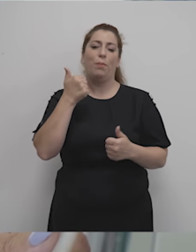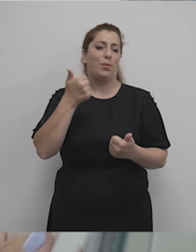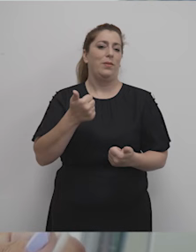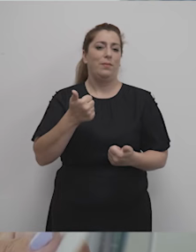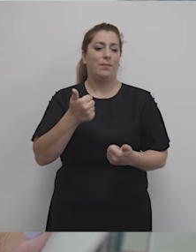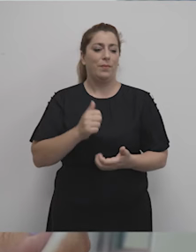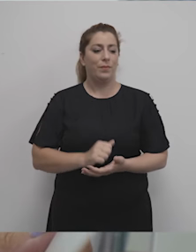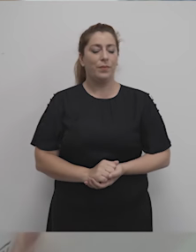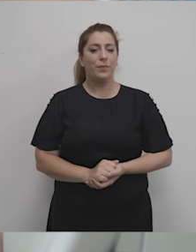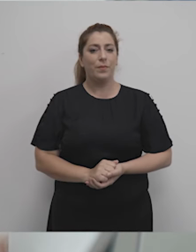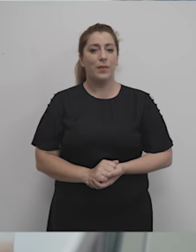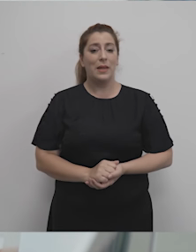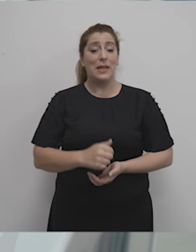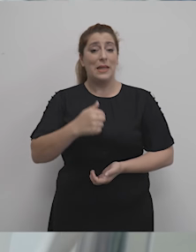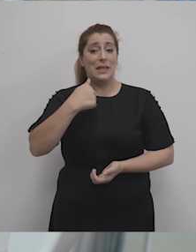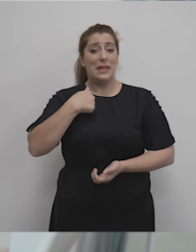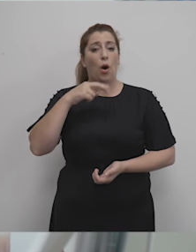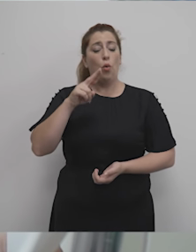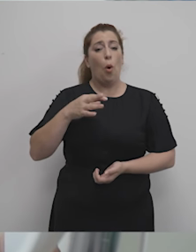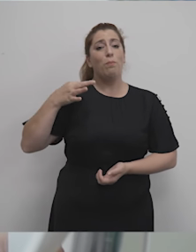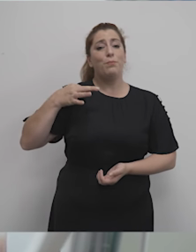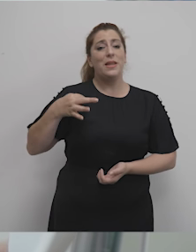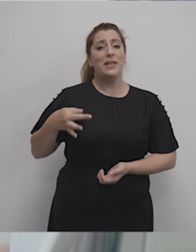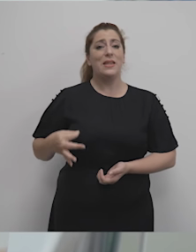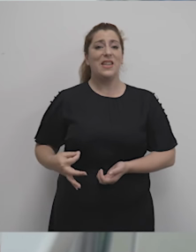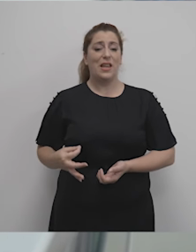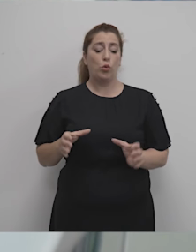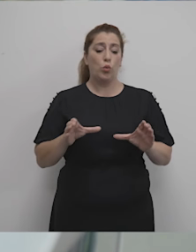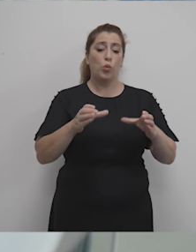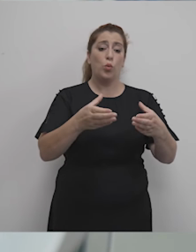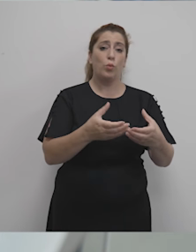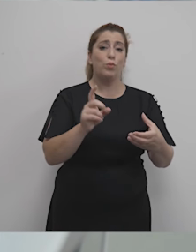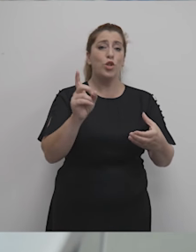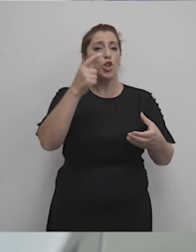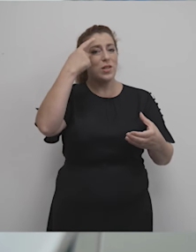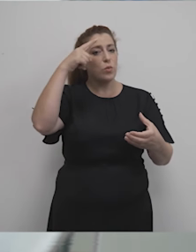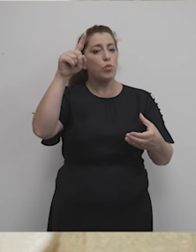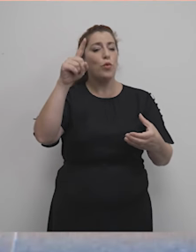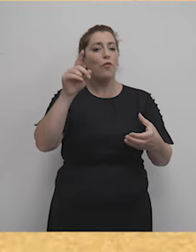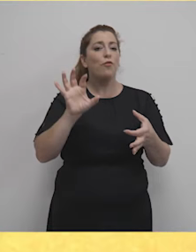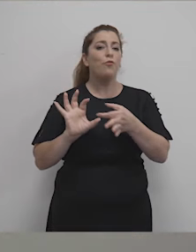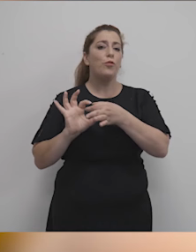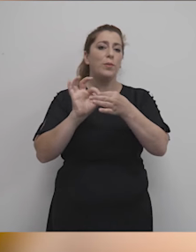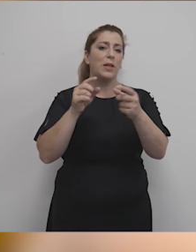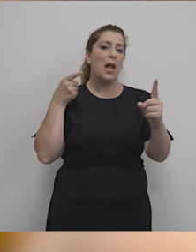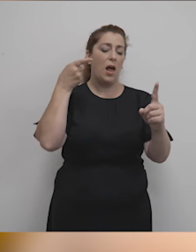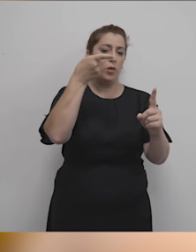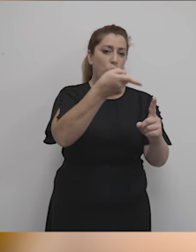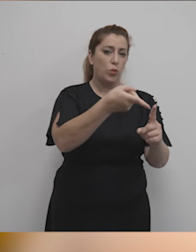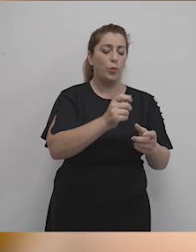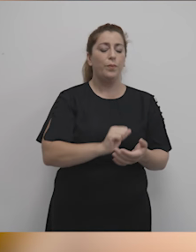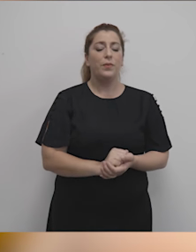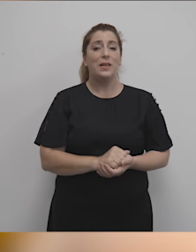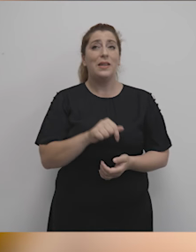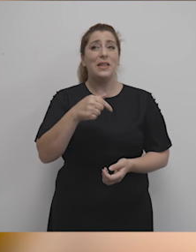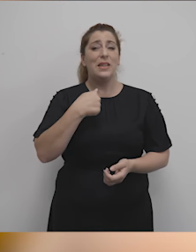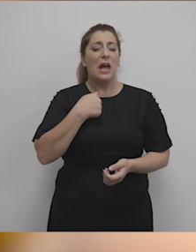Jiena presidenta ta' Grupp Flimkien Naslu ili 6 snin immexxi minn